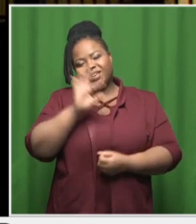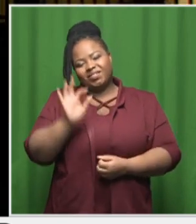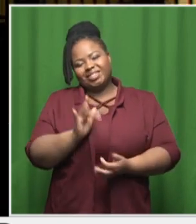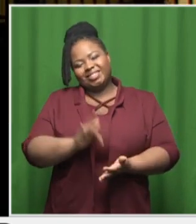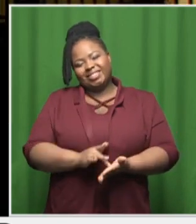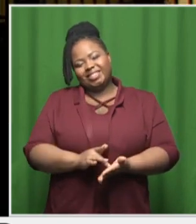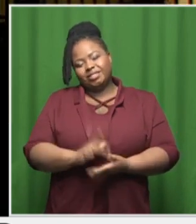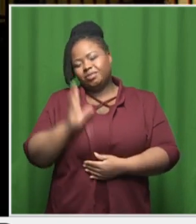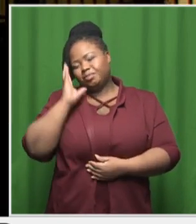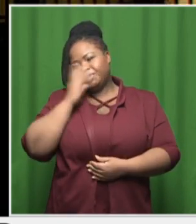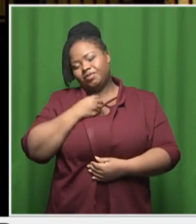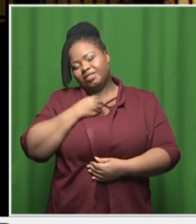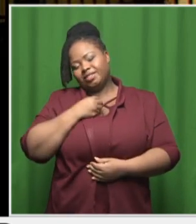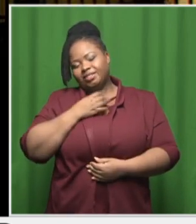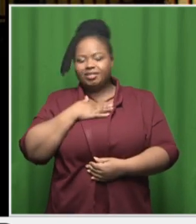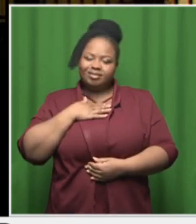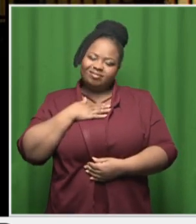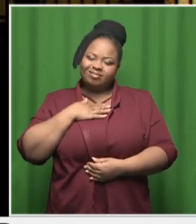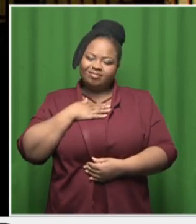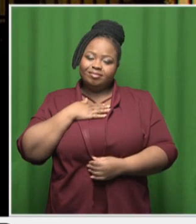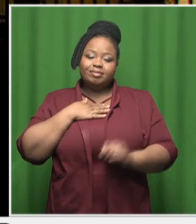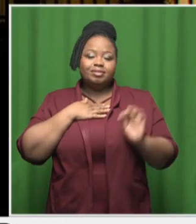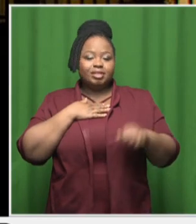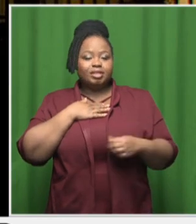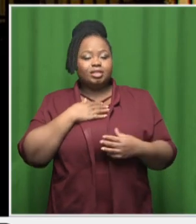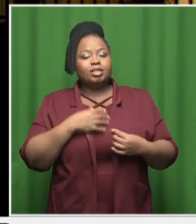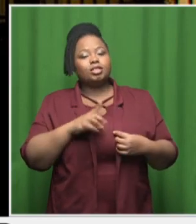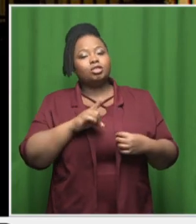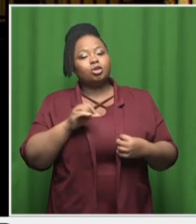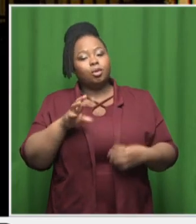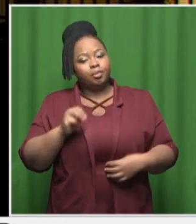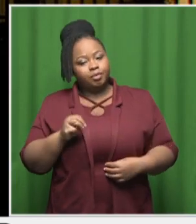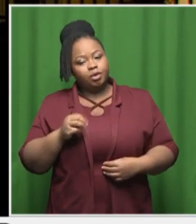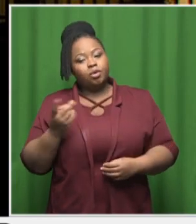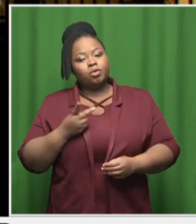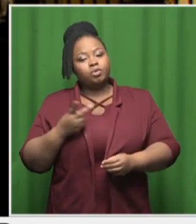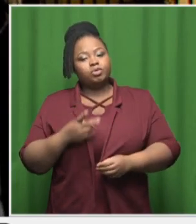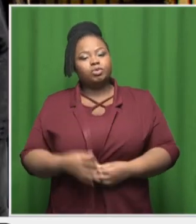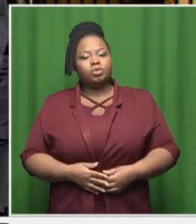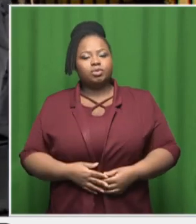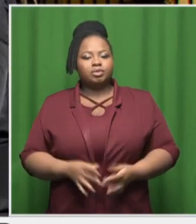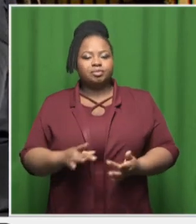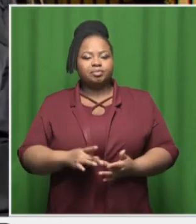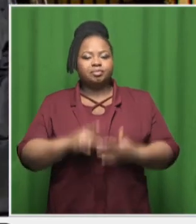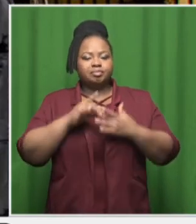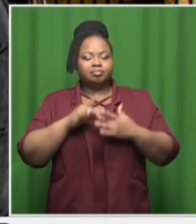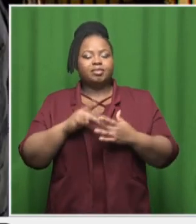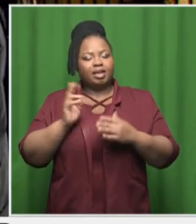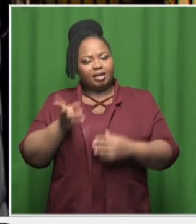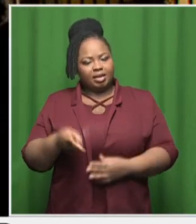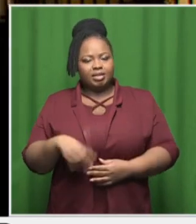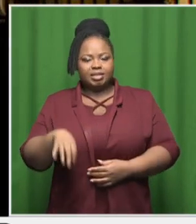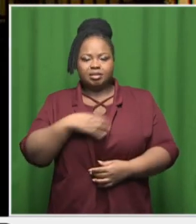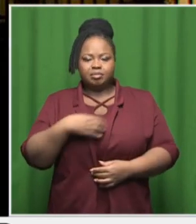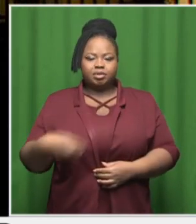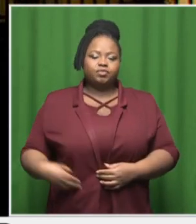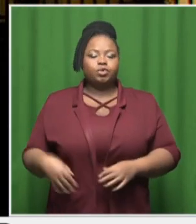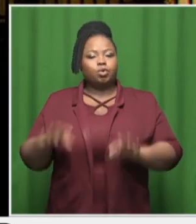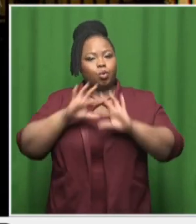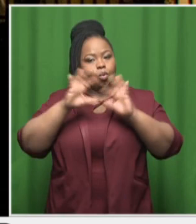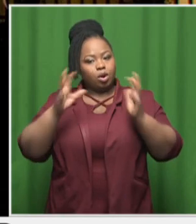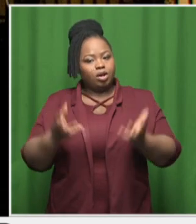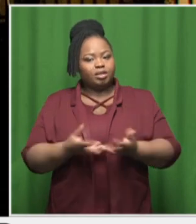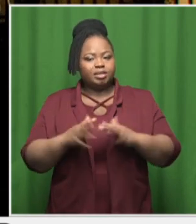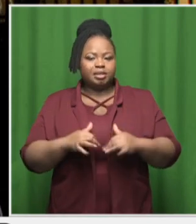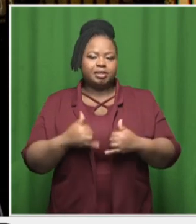beautiful. Indeed. And of course, Dom Liz Nicol, again, re-elected as the president of World Netball